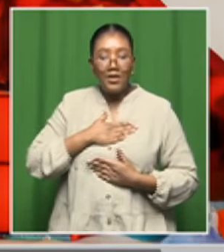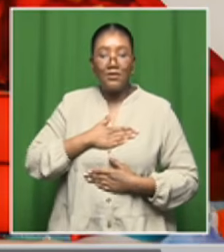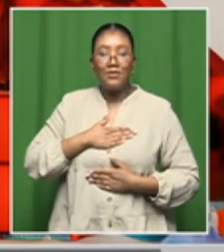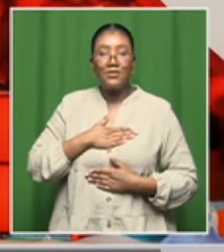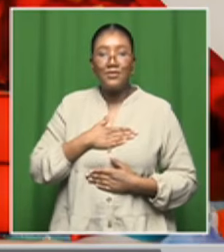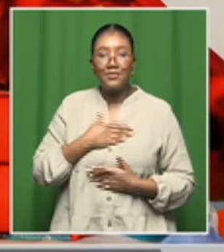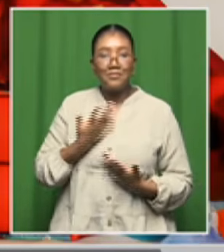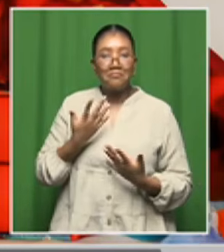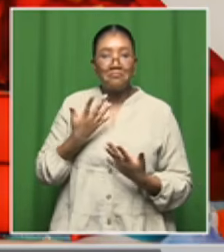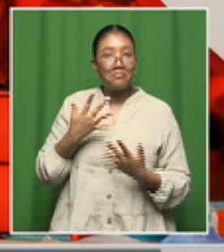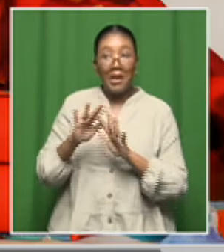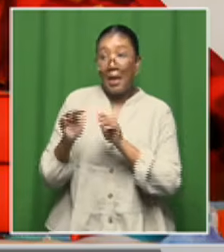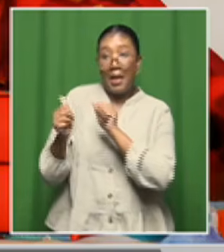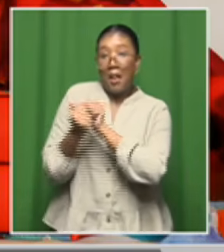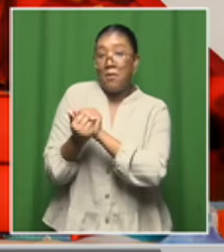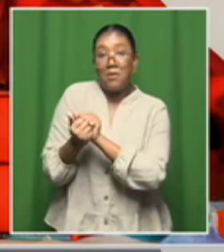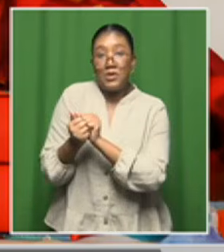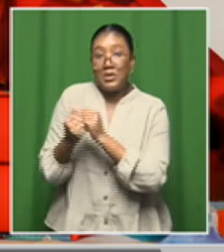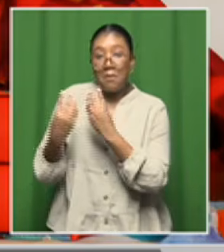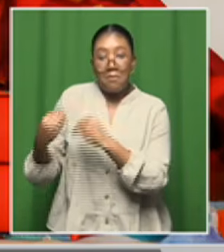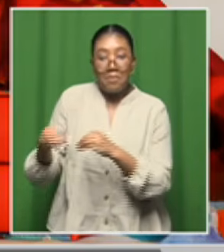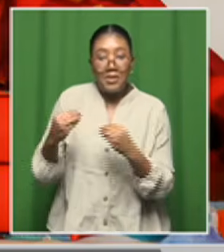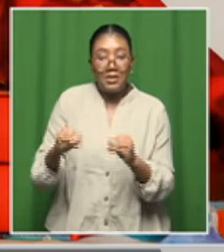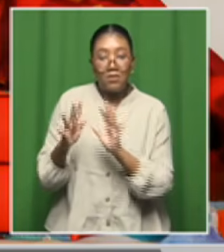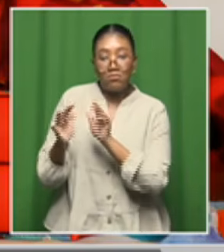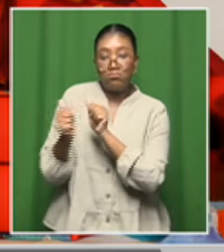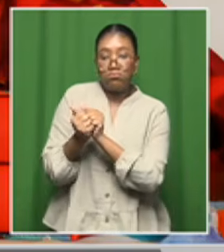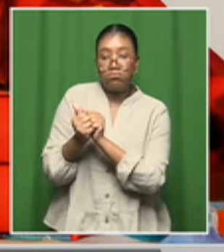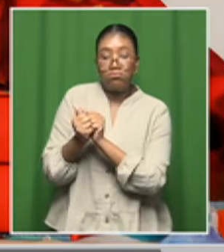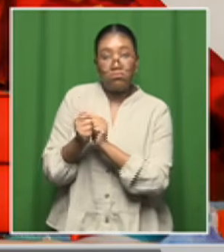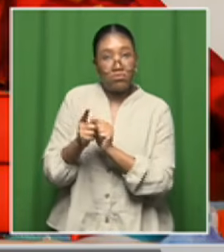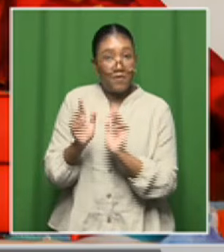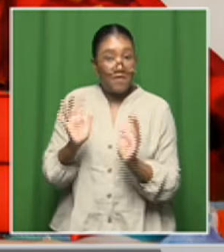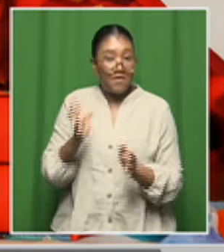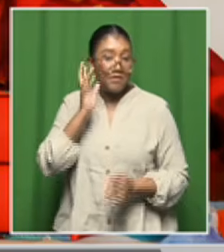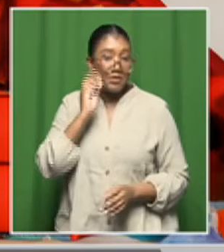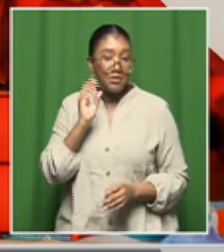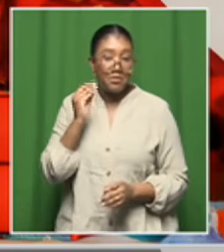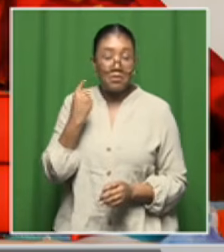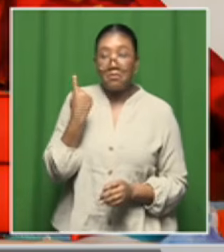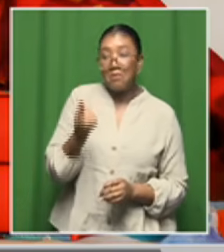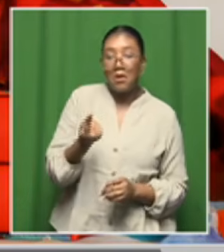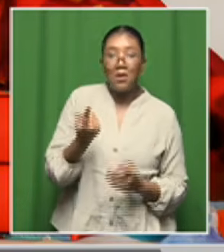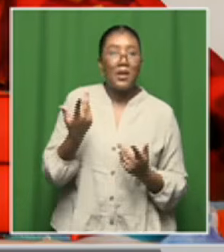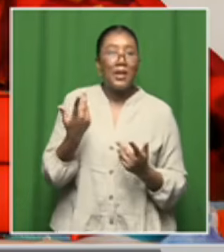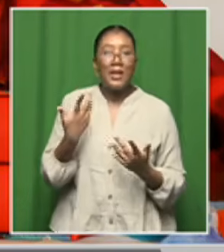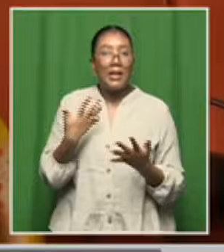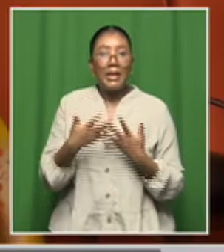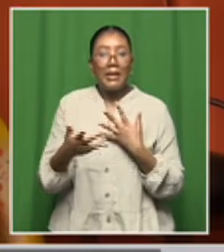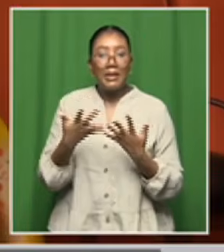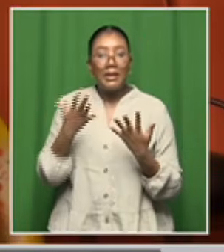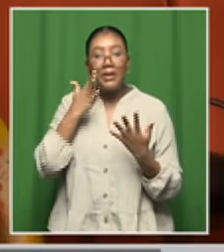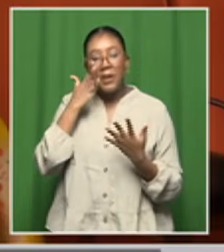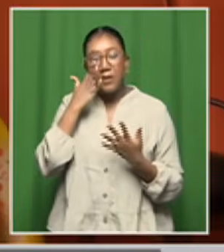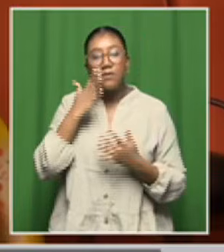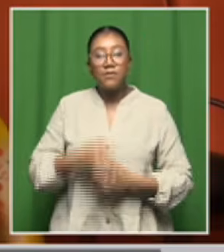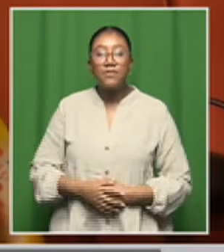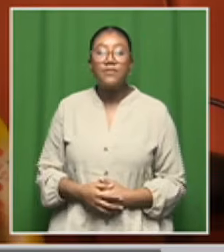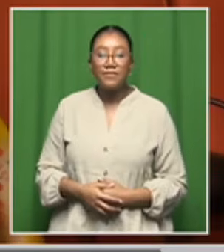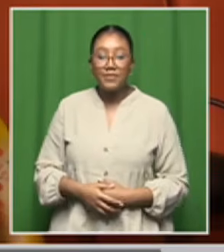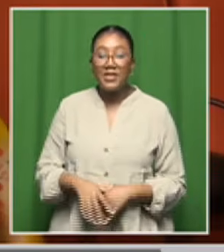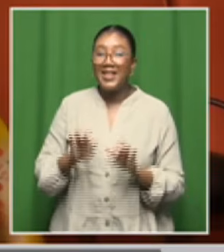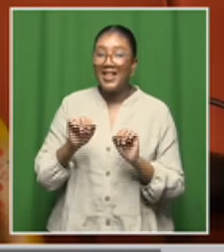any collaborations, any, standout moments for you along the journey? What would have also been the hardest part about